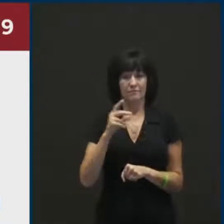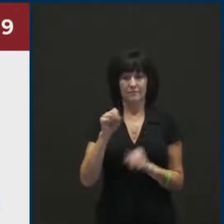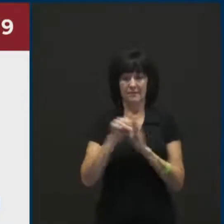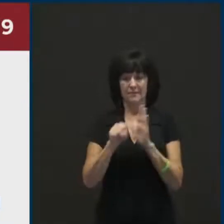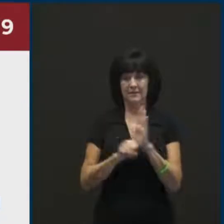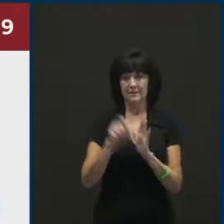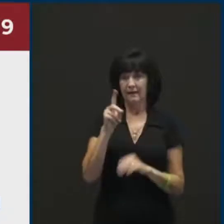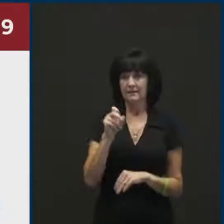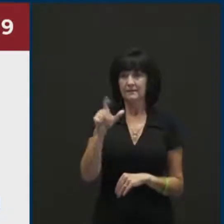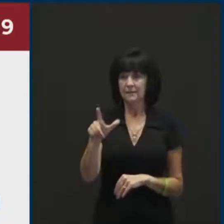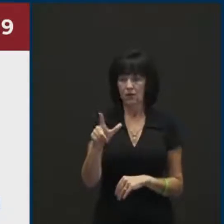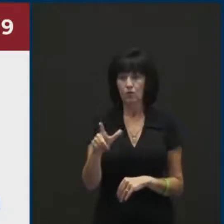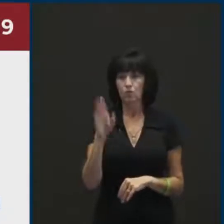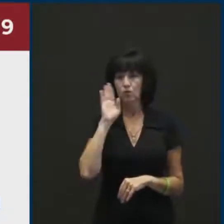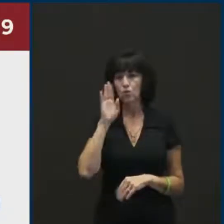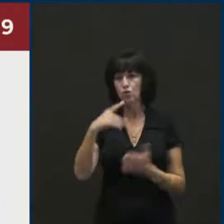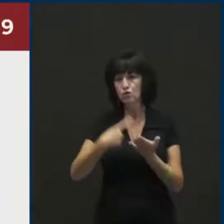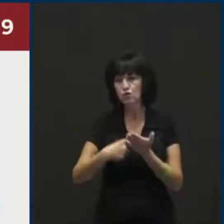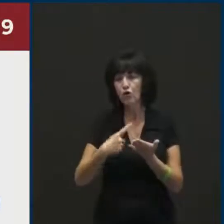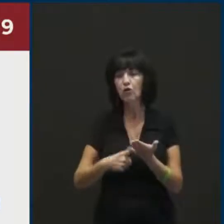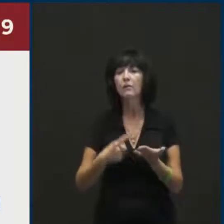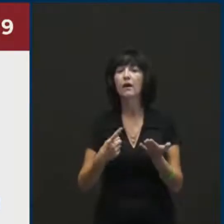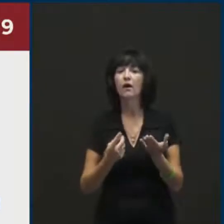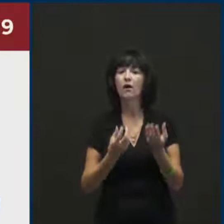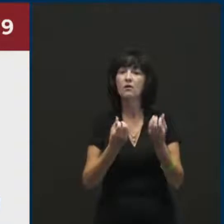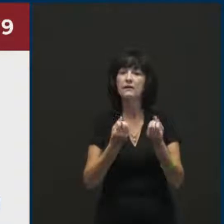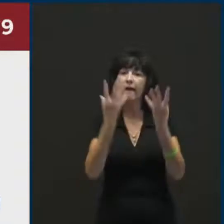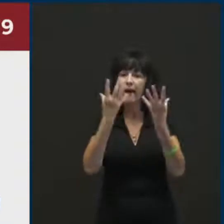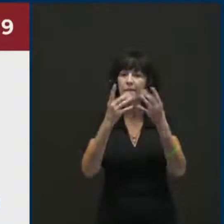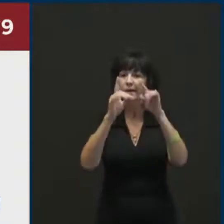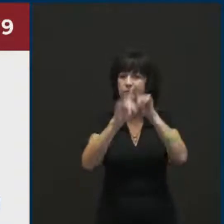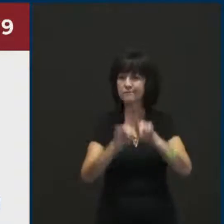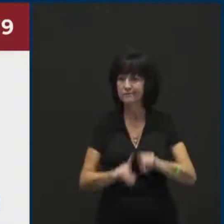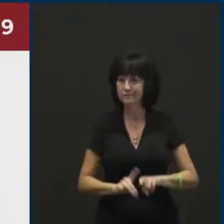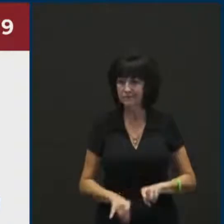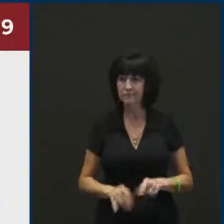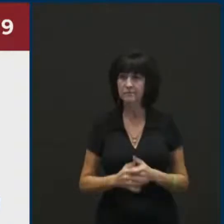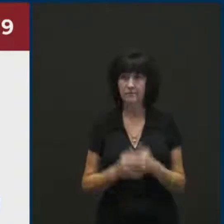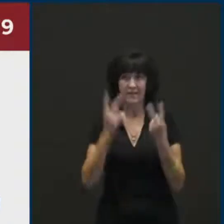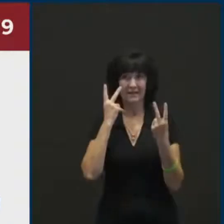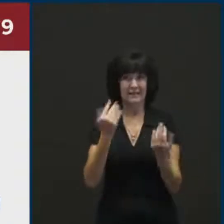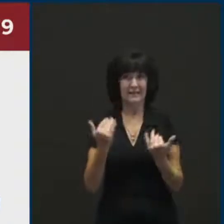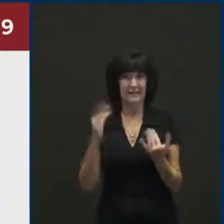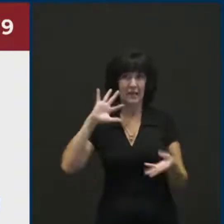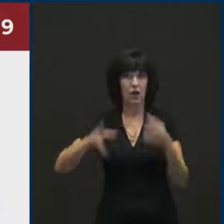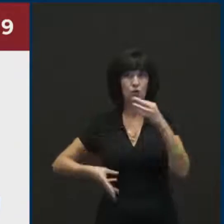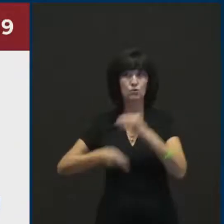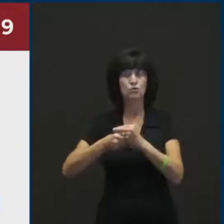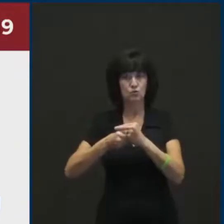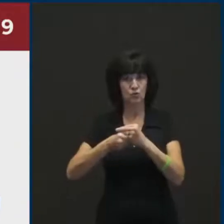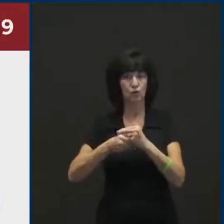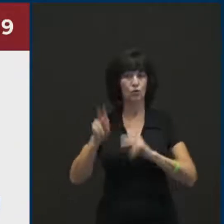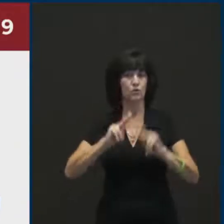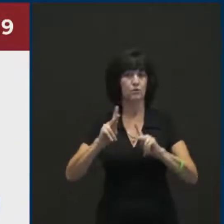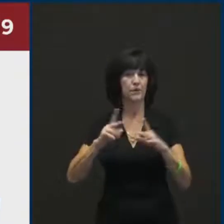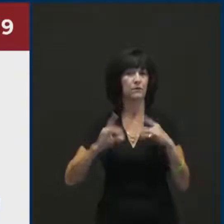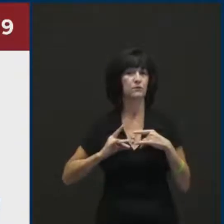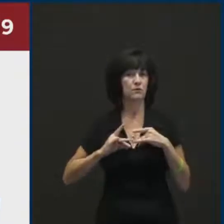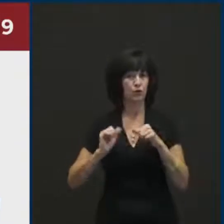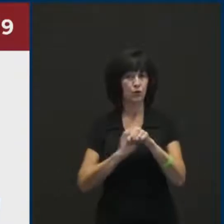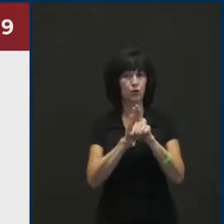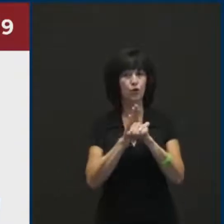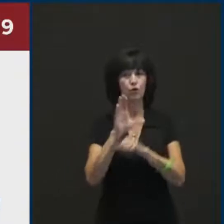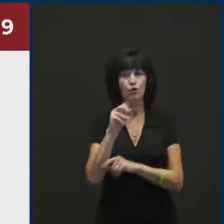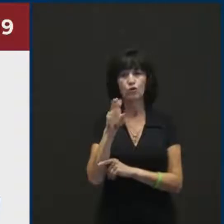We'll talk about new cases by county. You see here the new total for positive COVID-19 cases